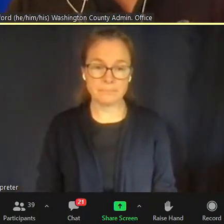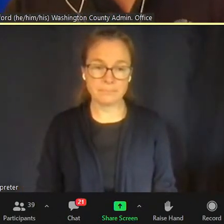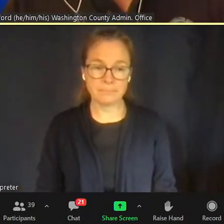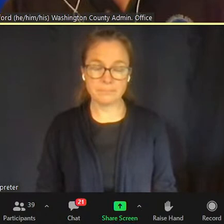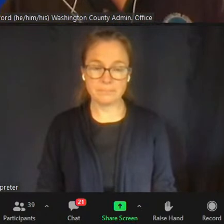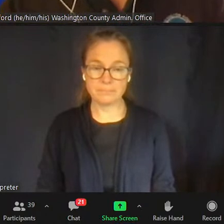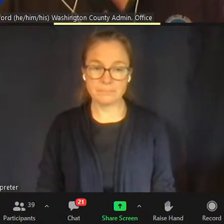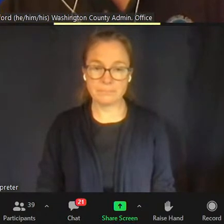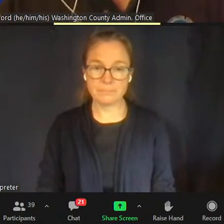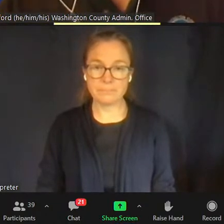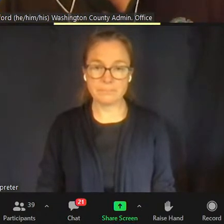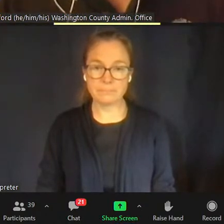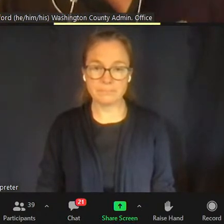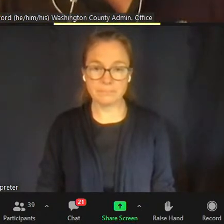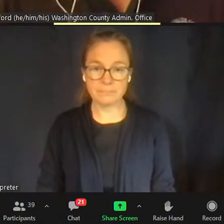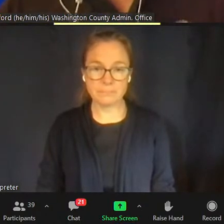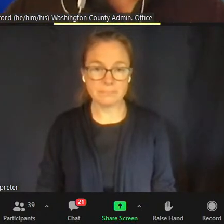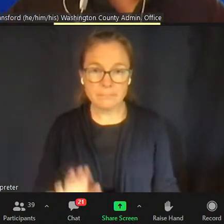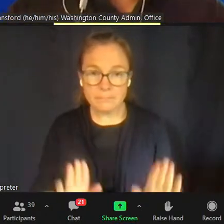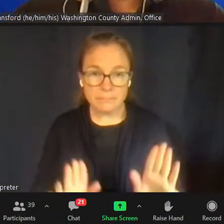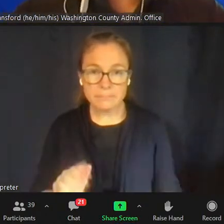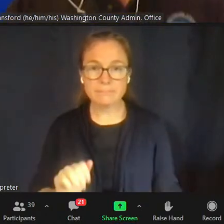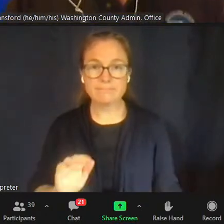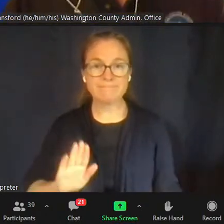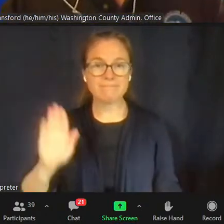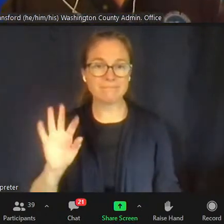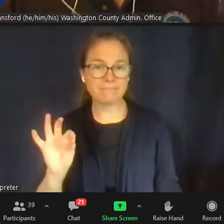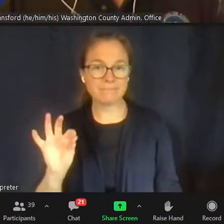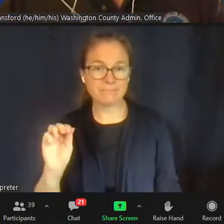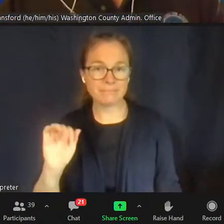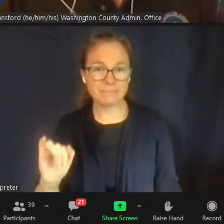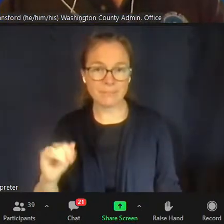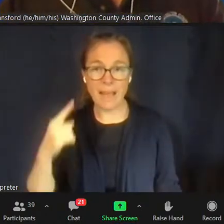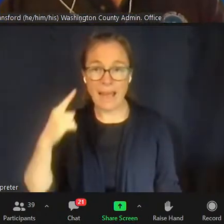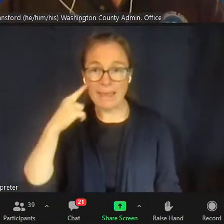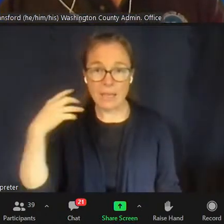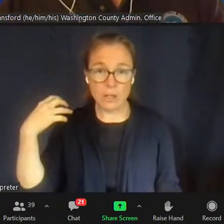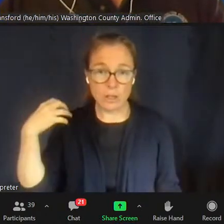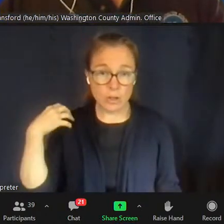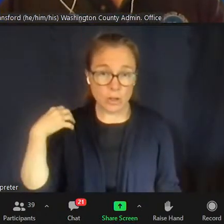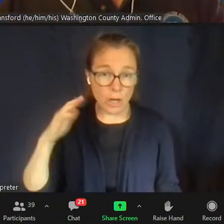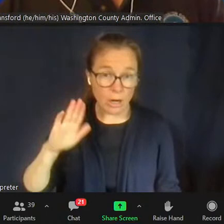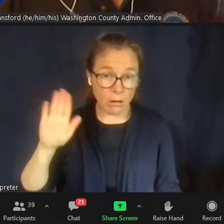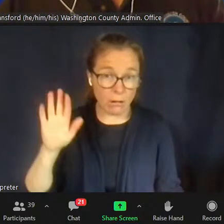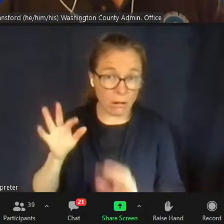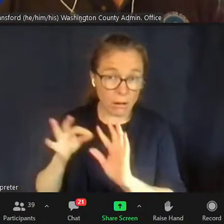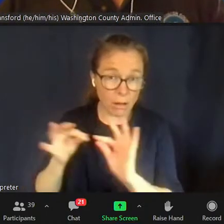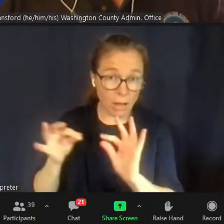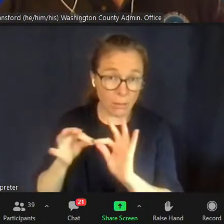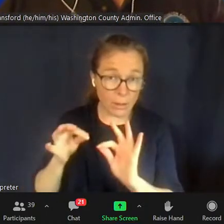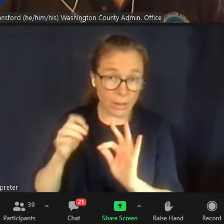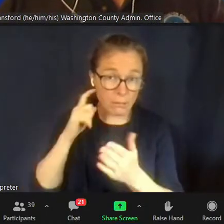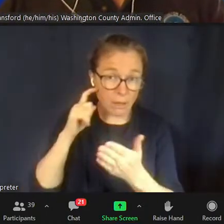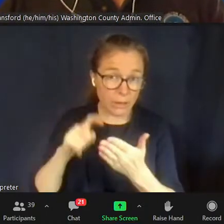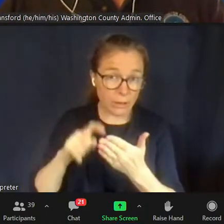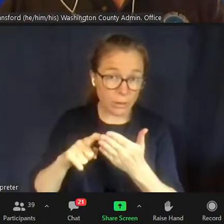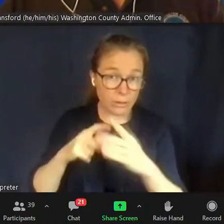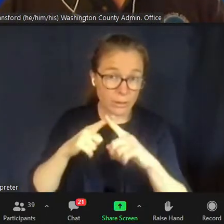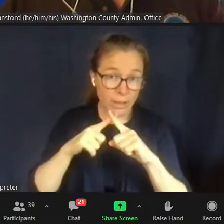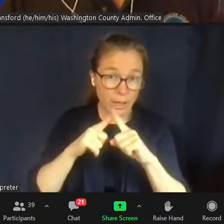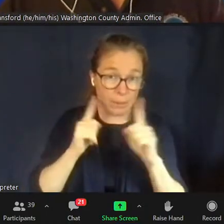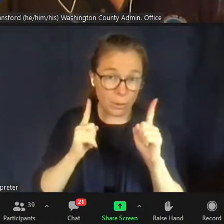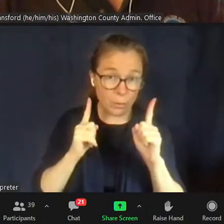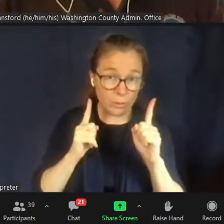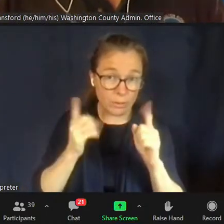ready? Commissioner Fai, go ahead. I think Chair Harrington was going to say something. I thought I saw you unmute yourself, Chair